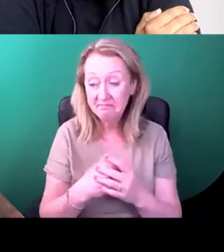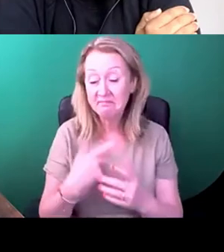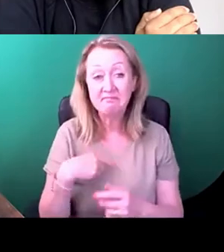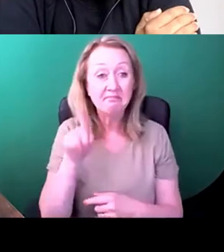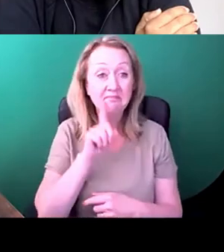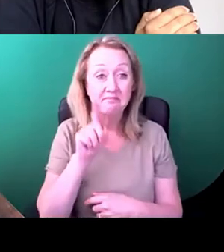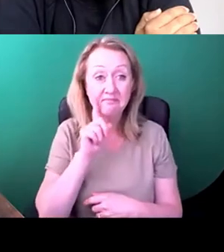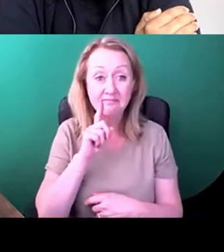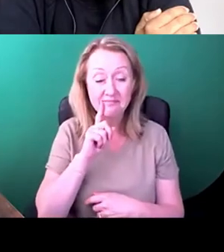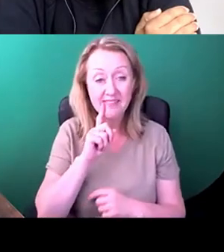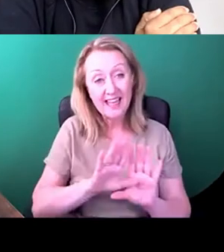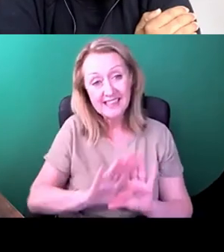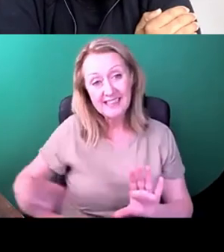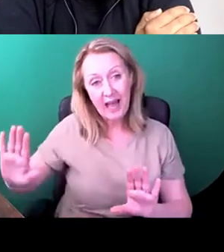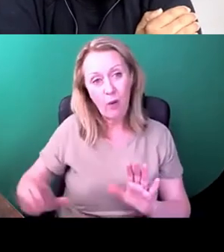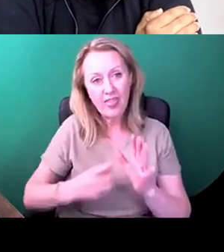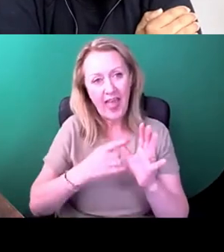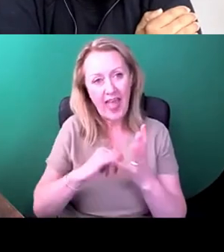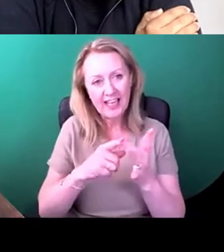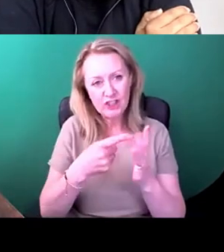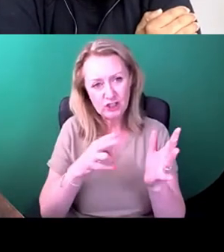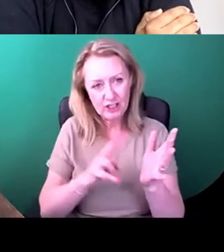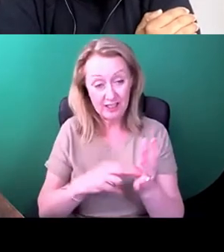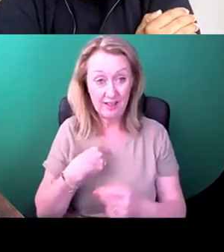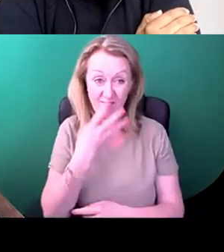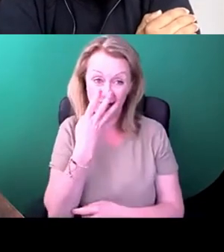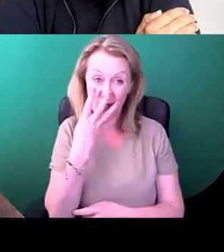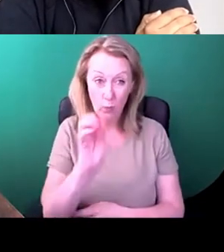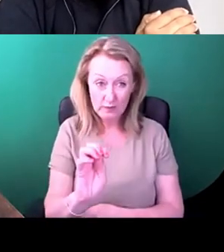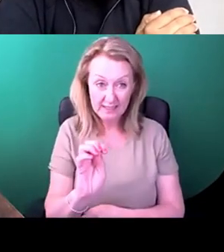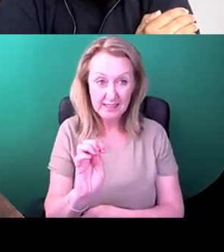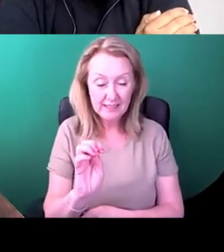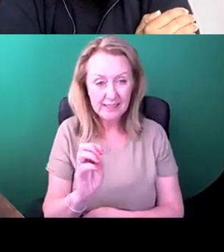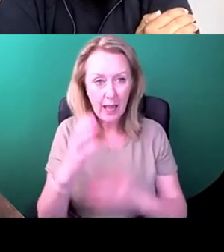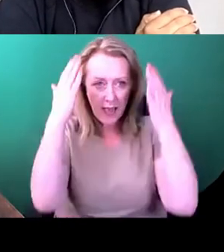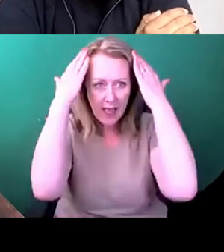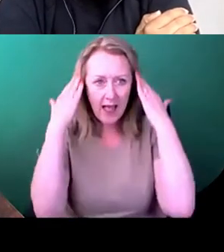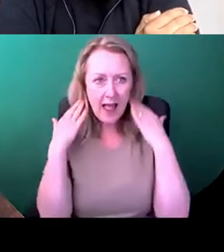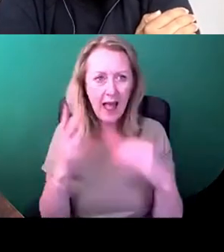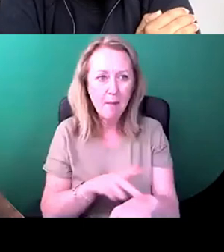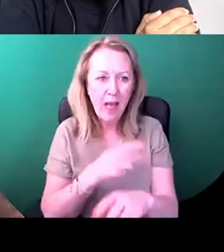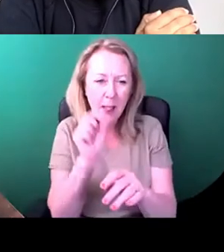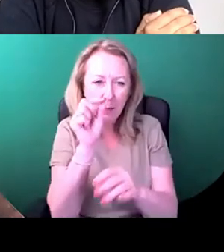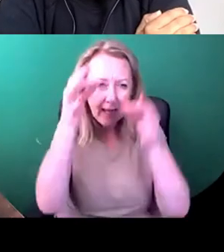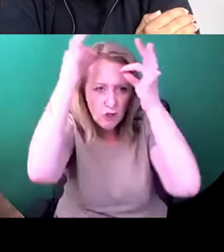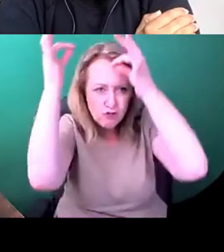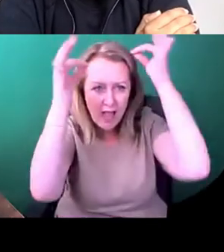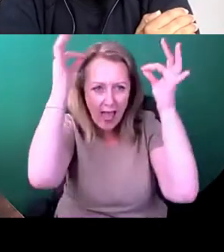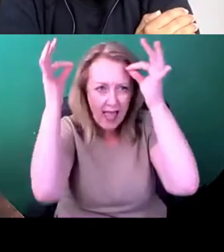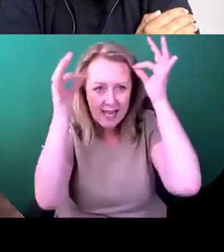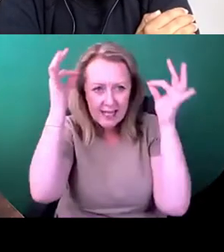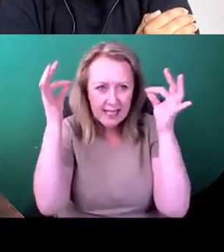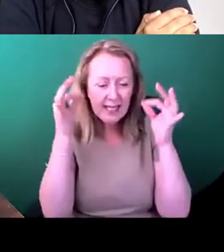female South Asian in her 40s. I have black hair with flecks of grey, and